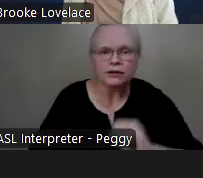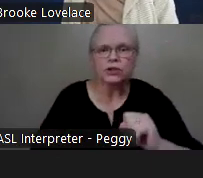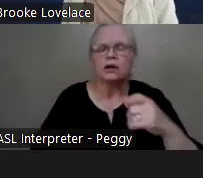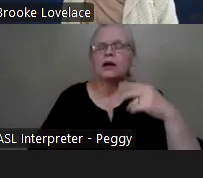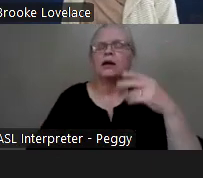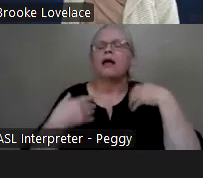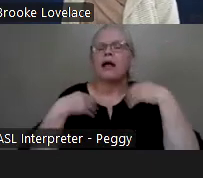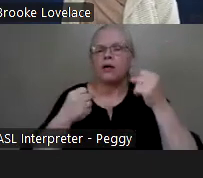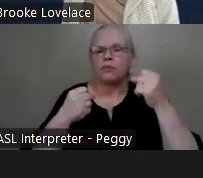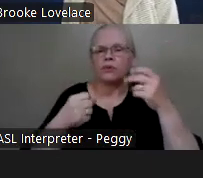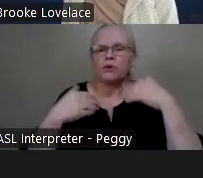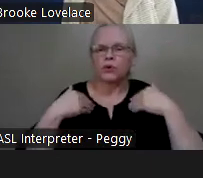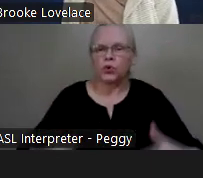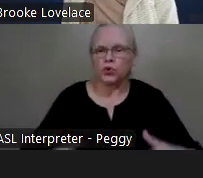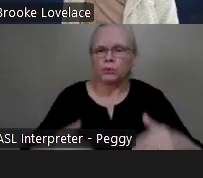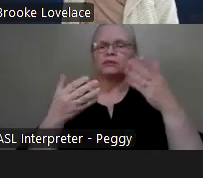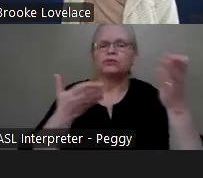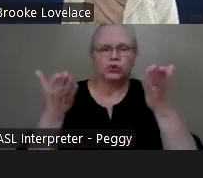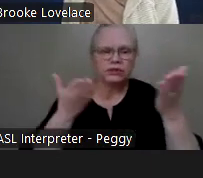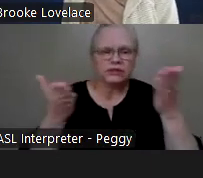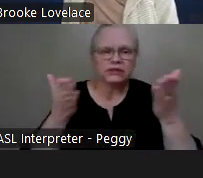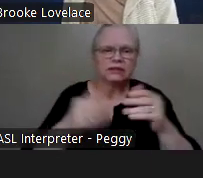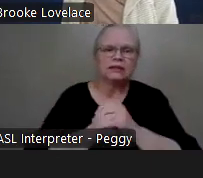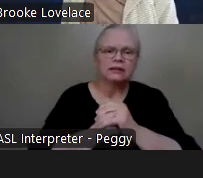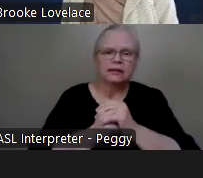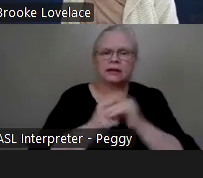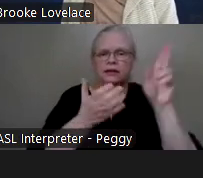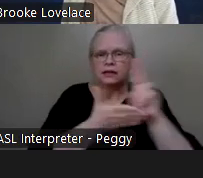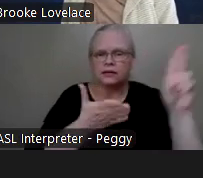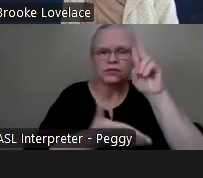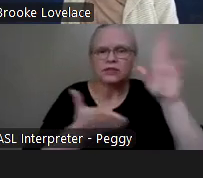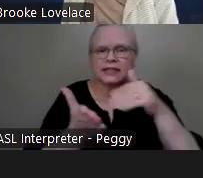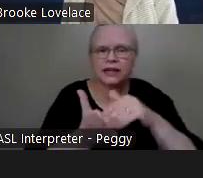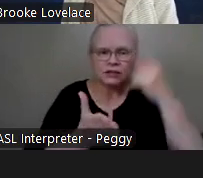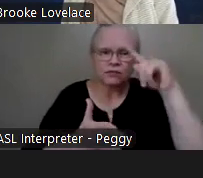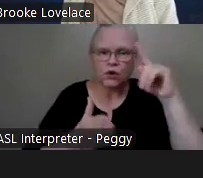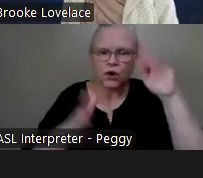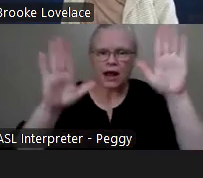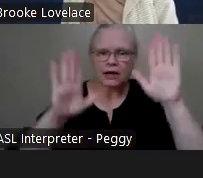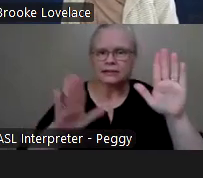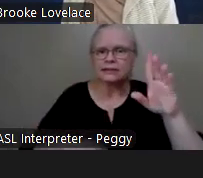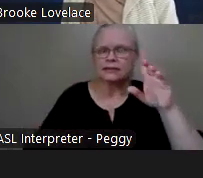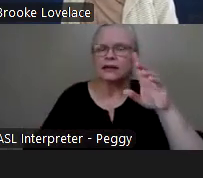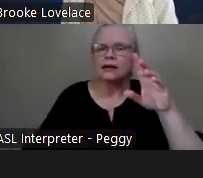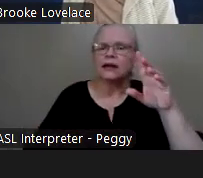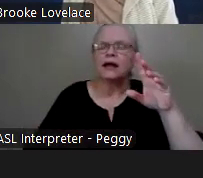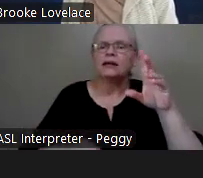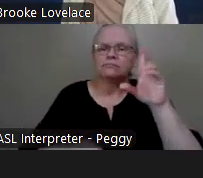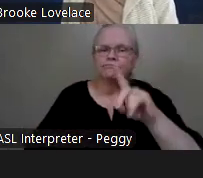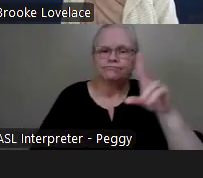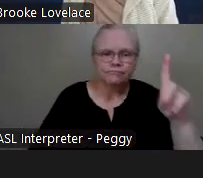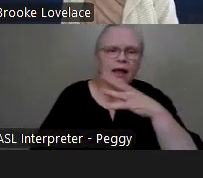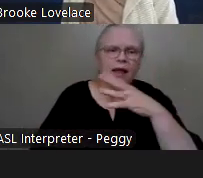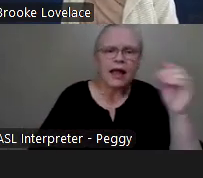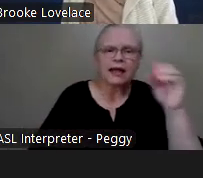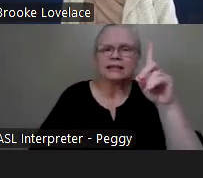Department, the University Centers for Excellence in Developmental Disabilities, Disability Rights Iowa, and the Title V program. So they